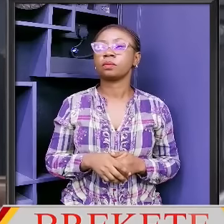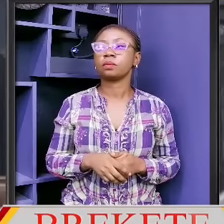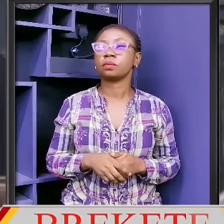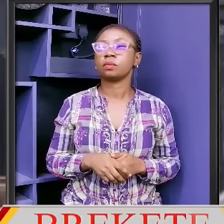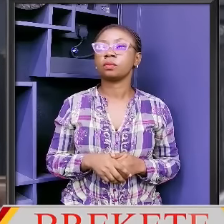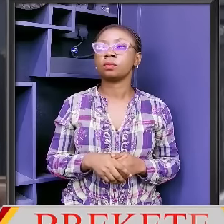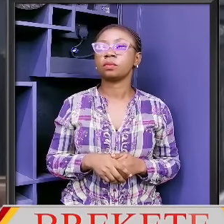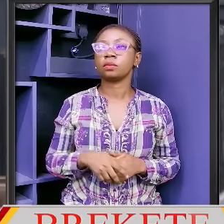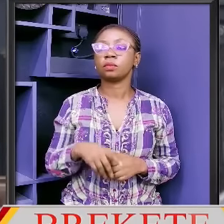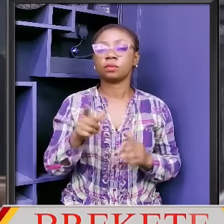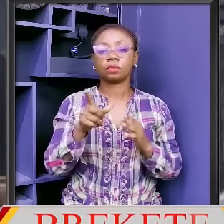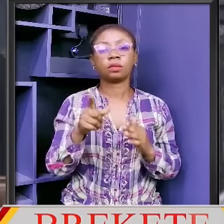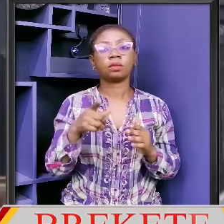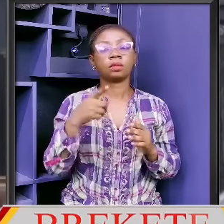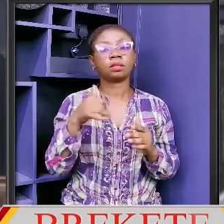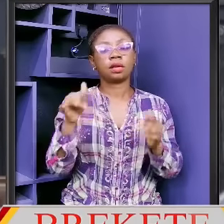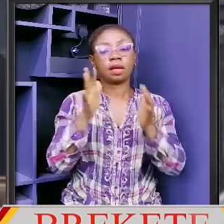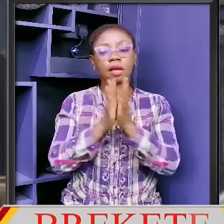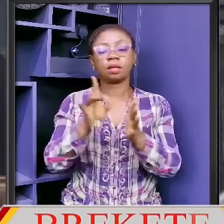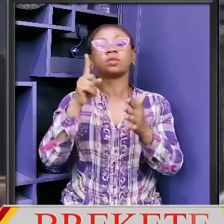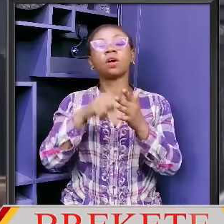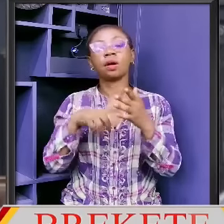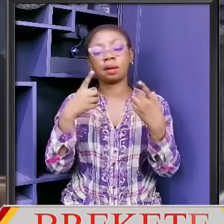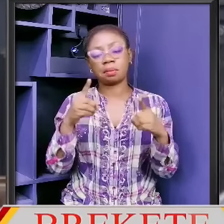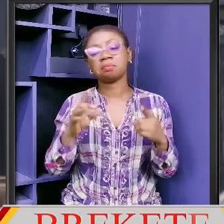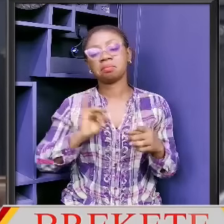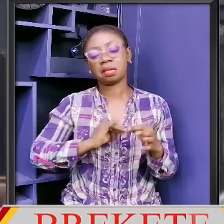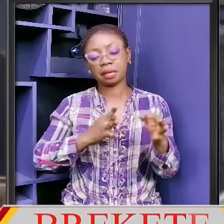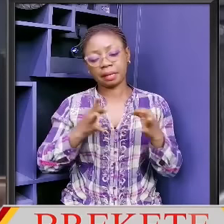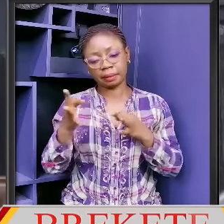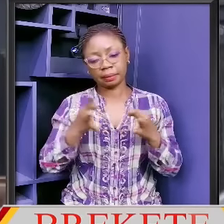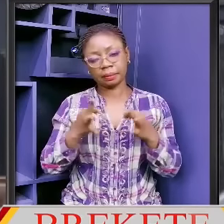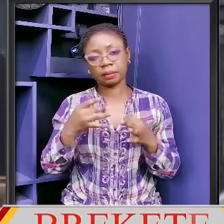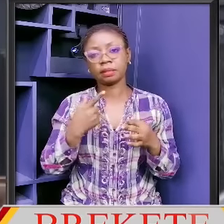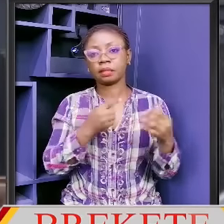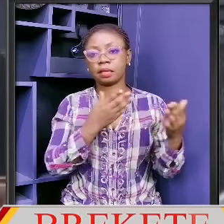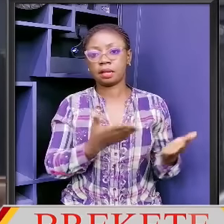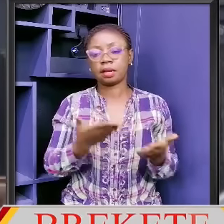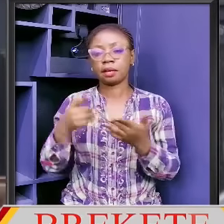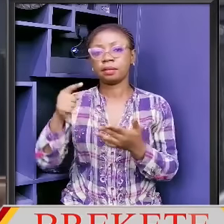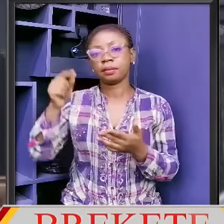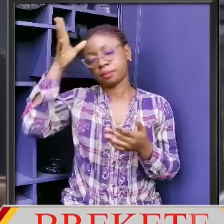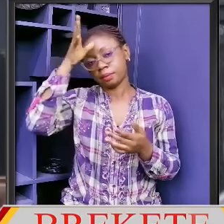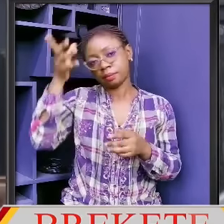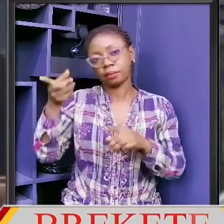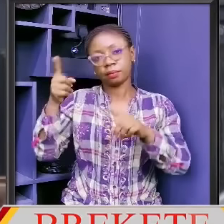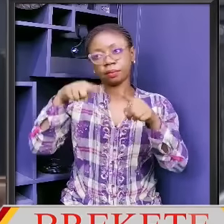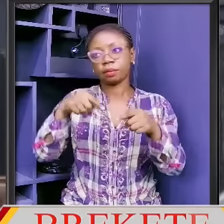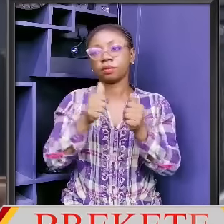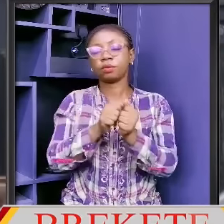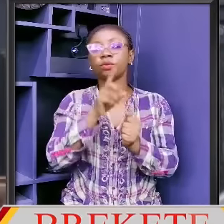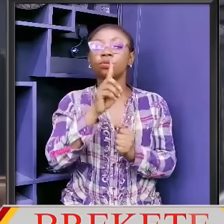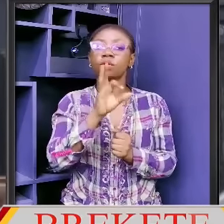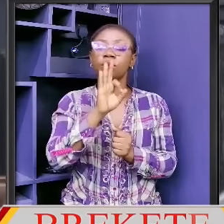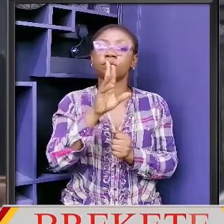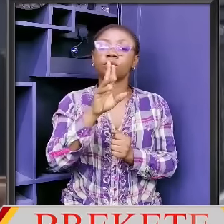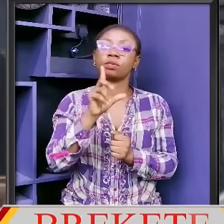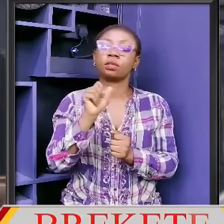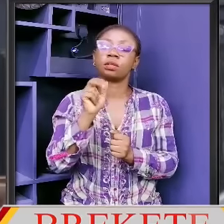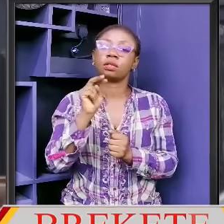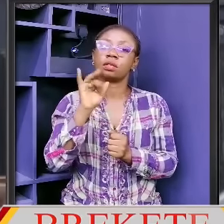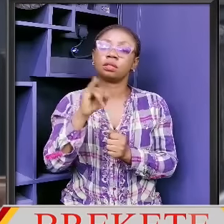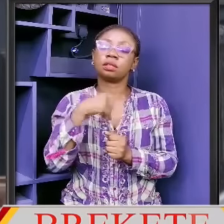ask me what happened, I can't tell her. So he can't carry, they can't carry the baba come with one fly. So he